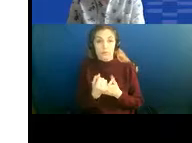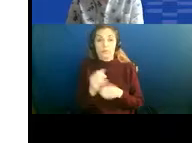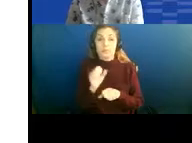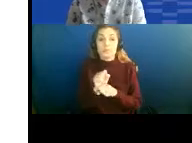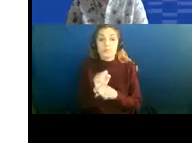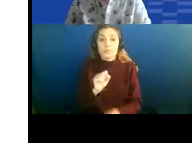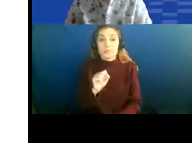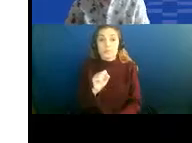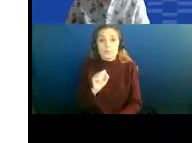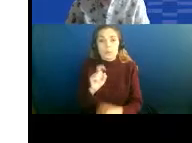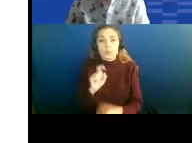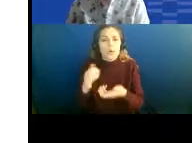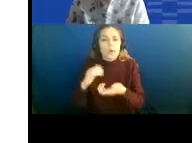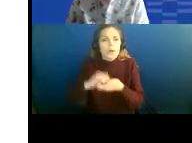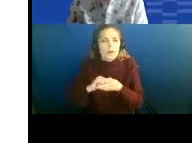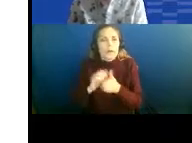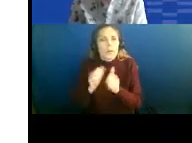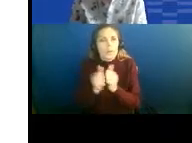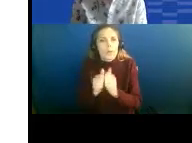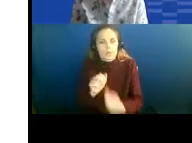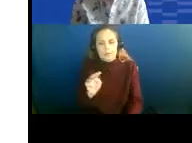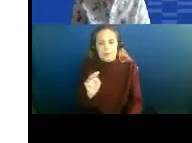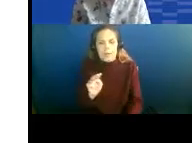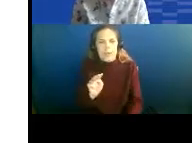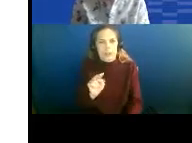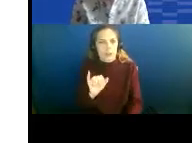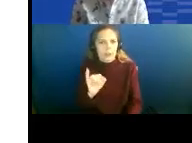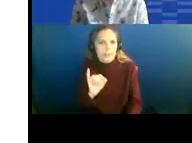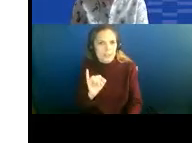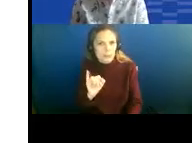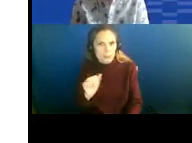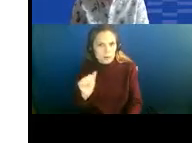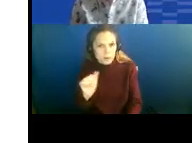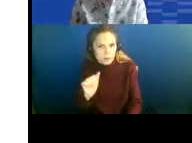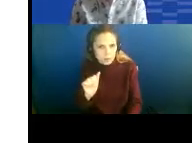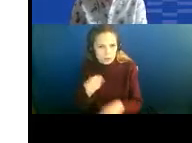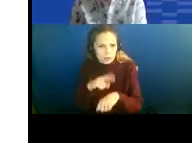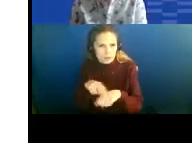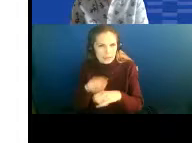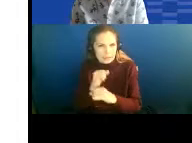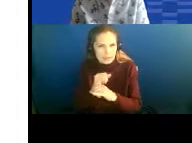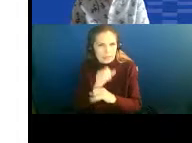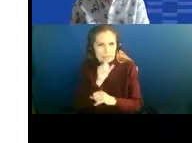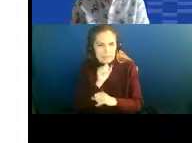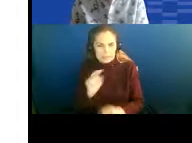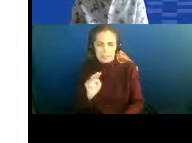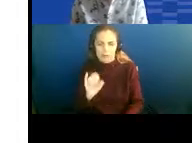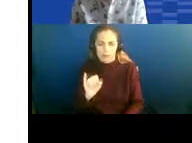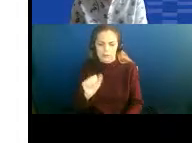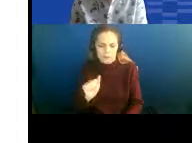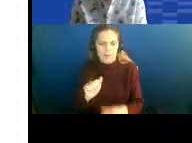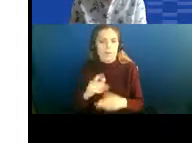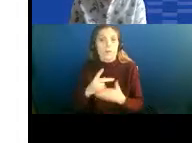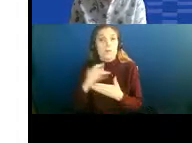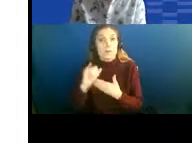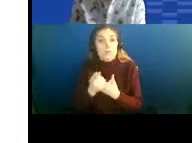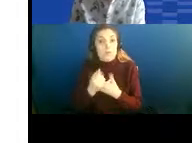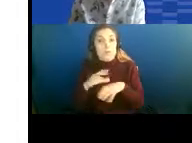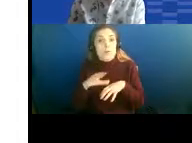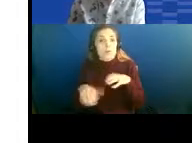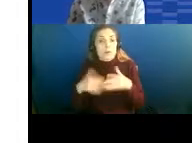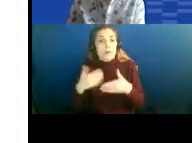the National Institute on Aging to do the research for the project, and we're moving into the education phase. So